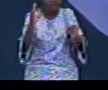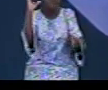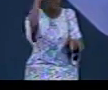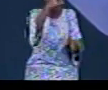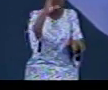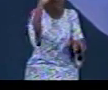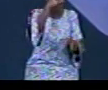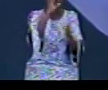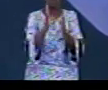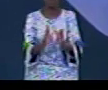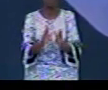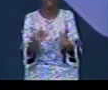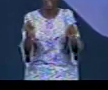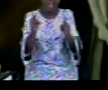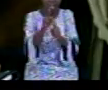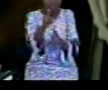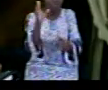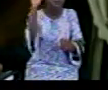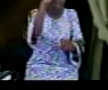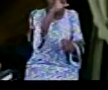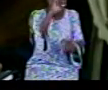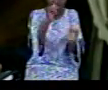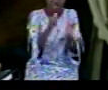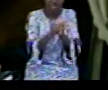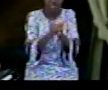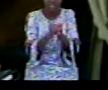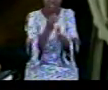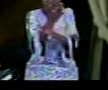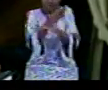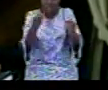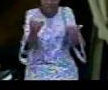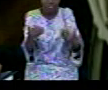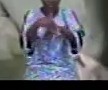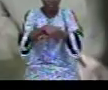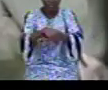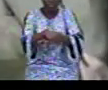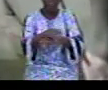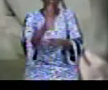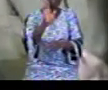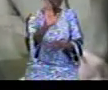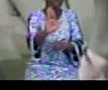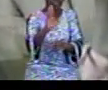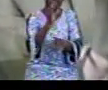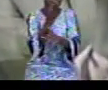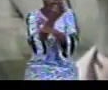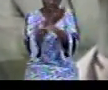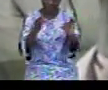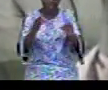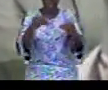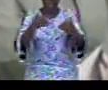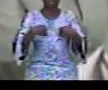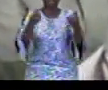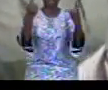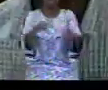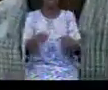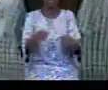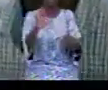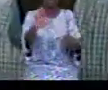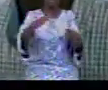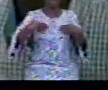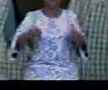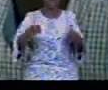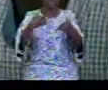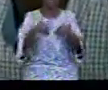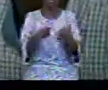tonight, your freedom has come. Yes. Your salvation has come. Yes. Your healing has come. And